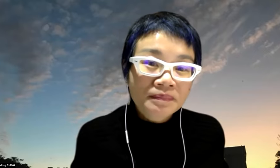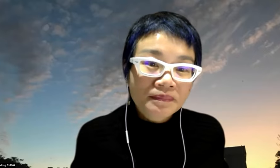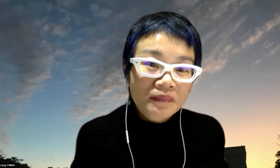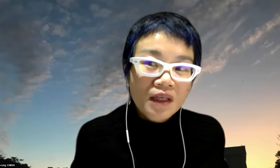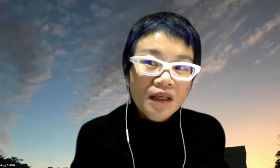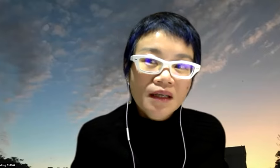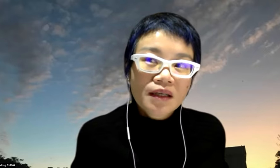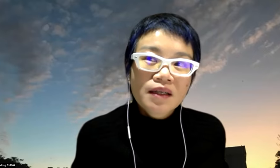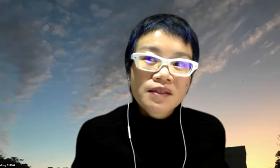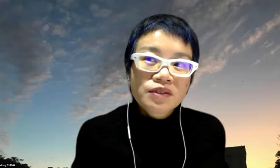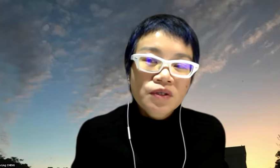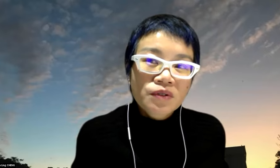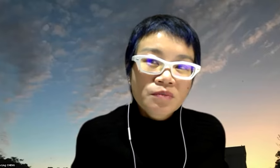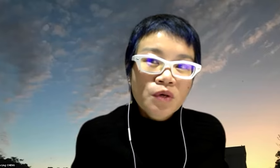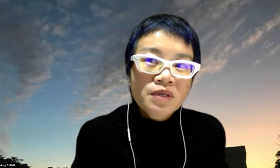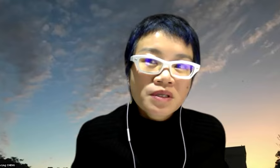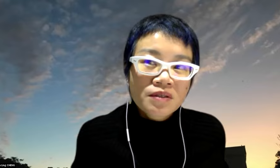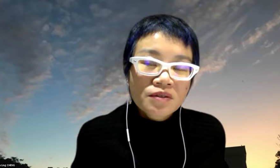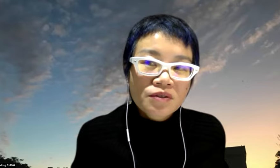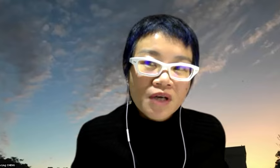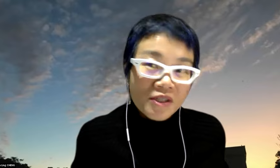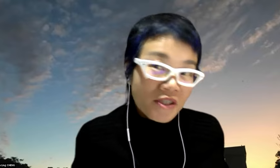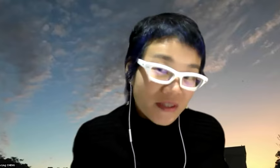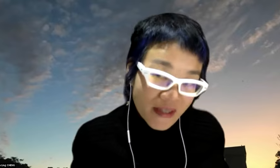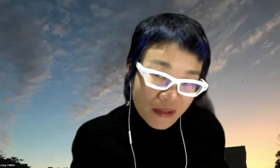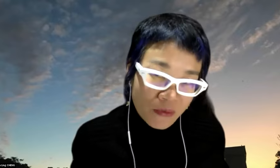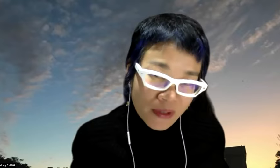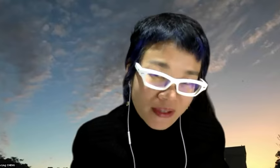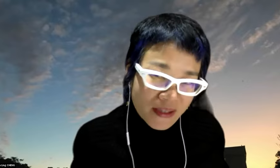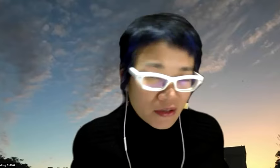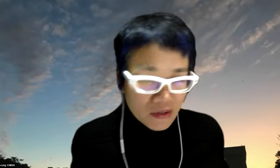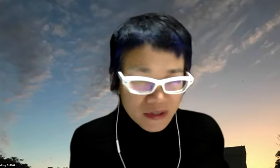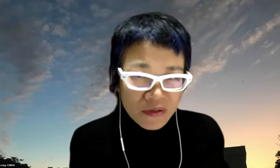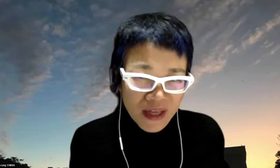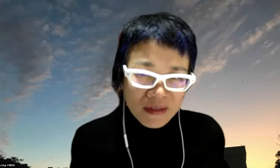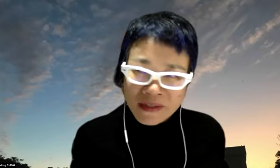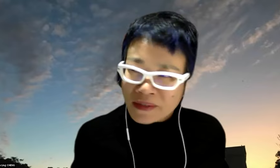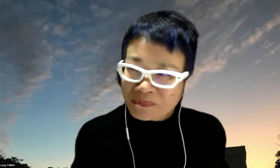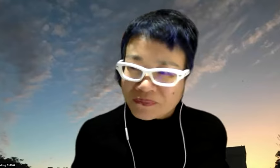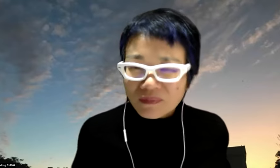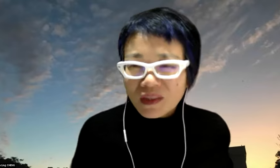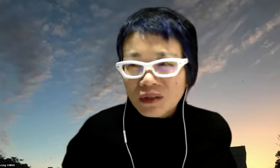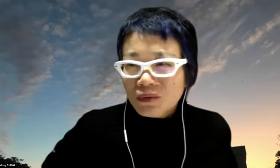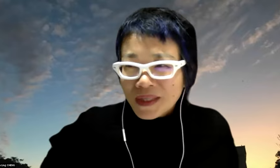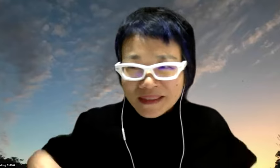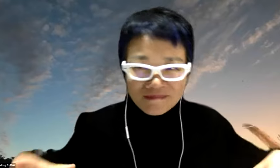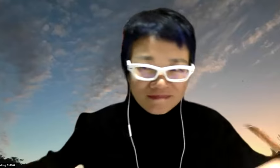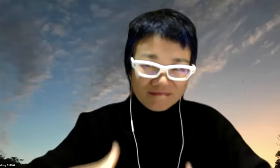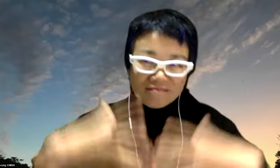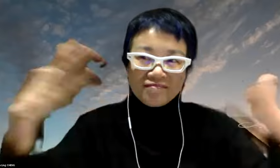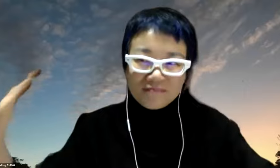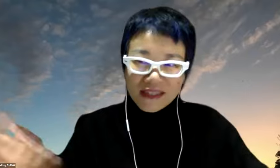appealing. And so the moment you uttered sex work in the early 2000s,